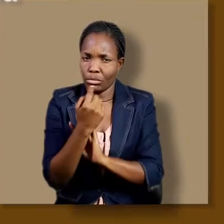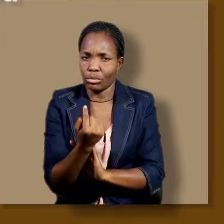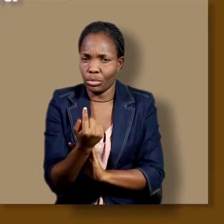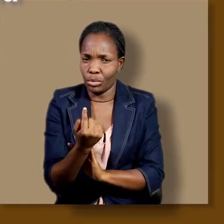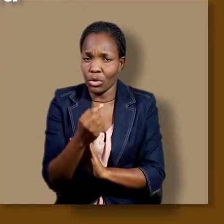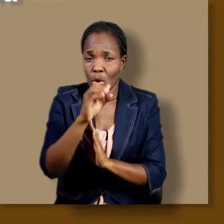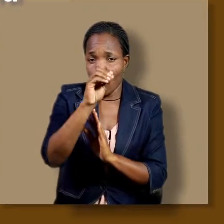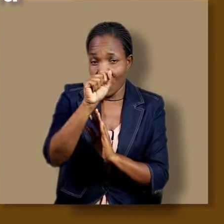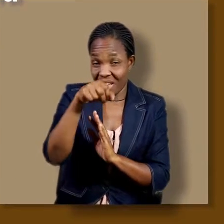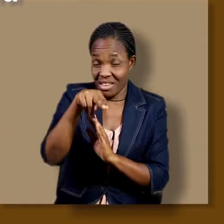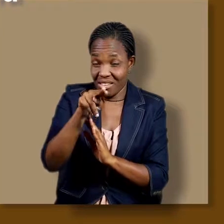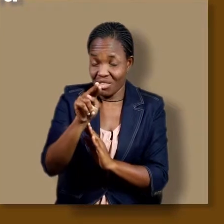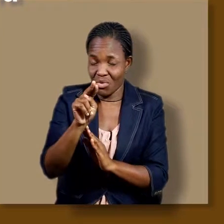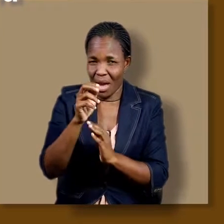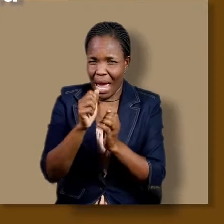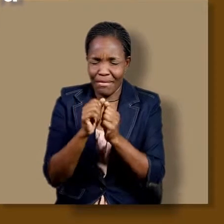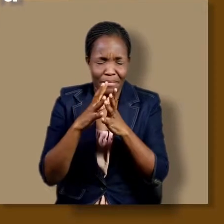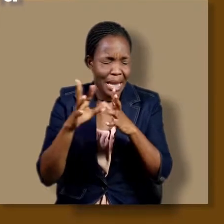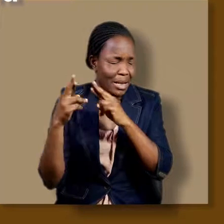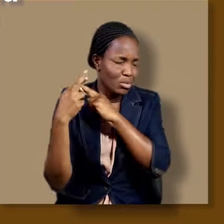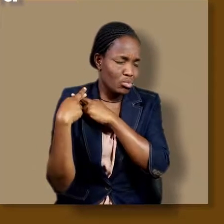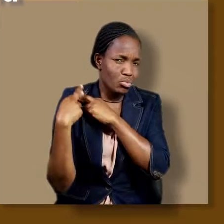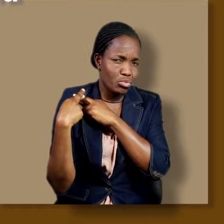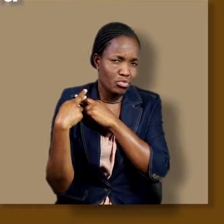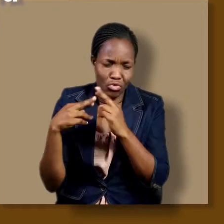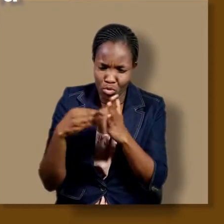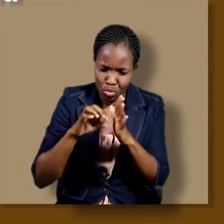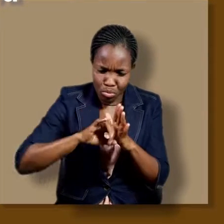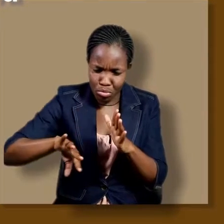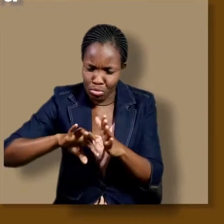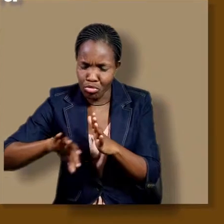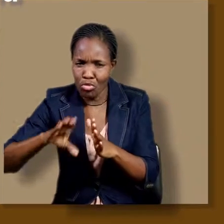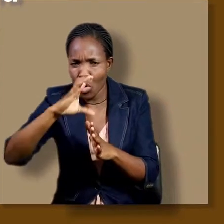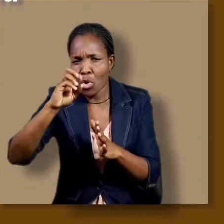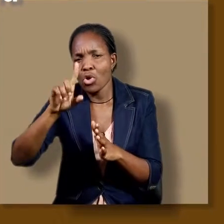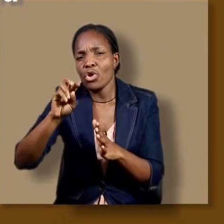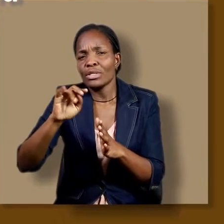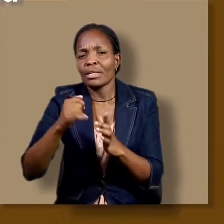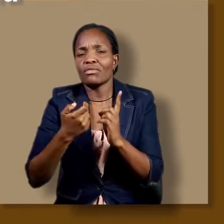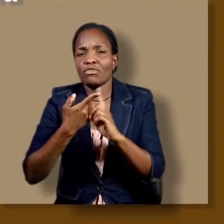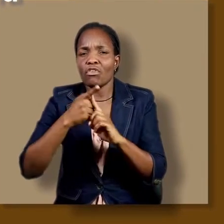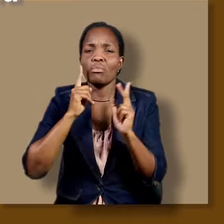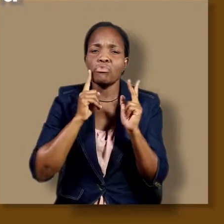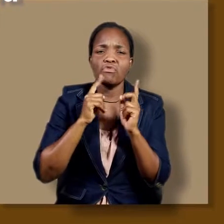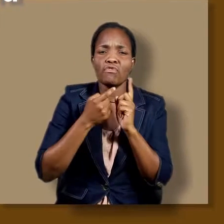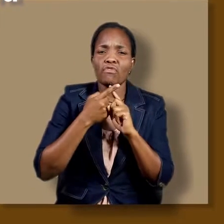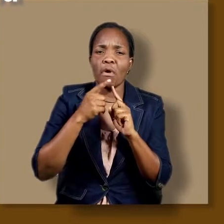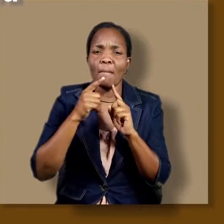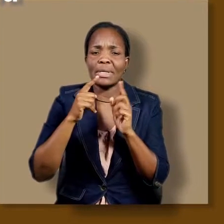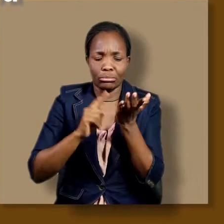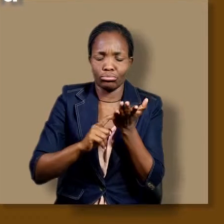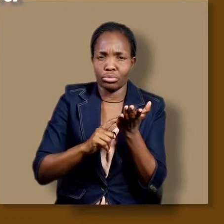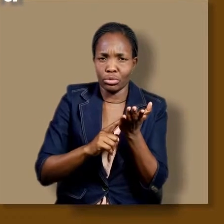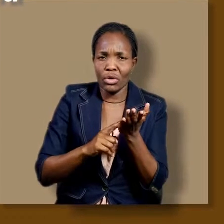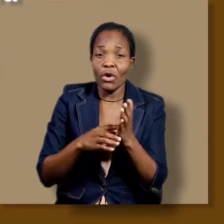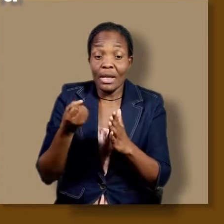The OAU played a pivotal role in eradicating colonialism and white minority rule in Africa by providing